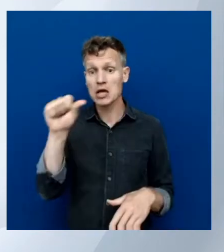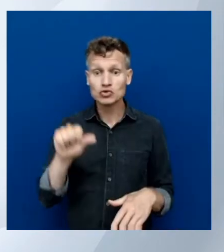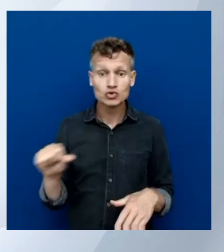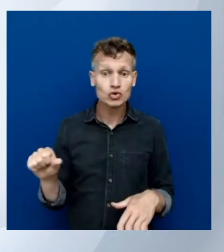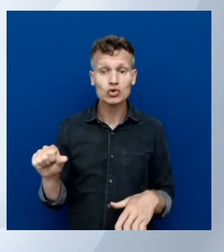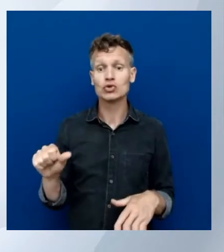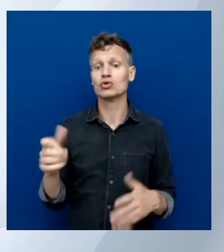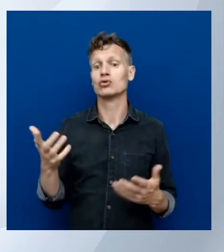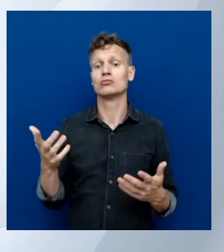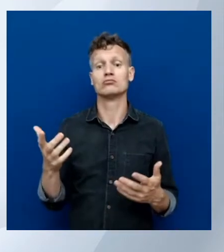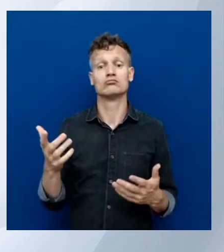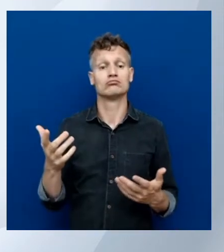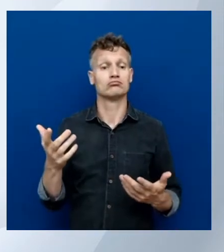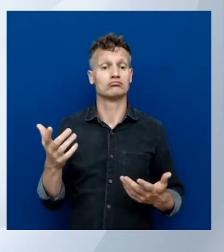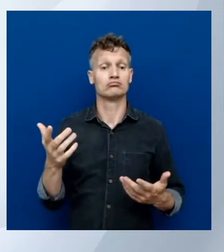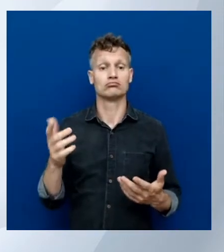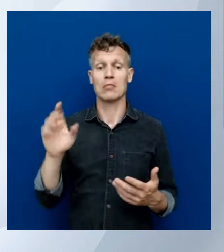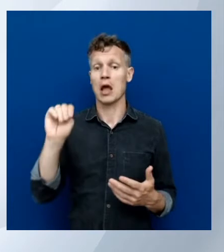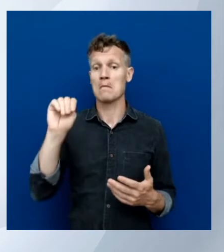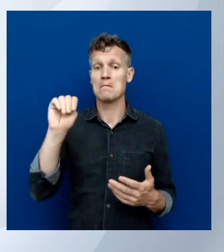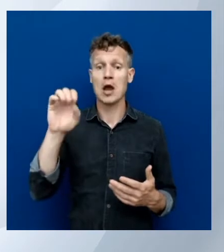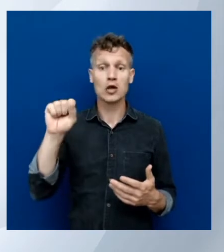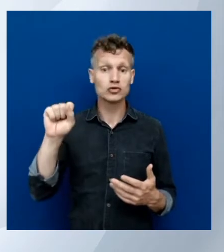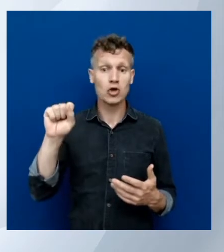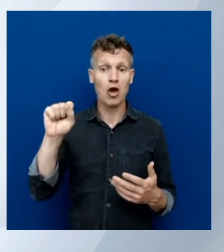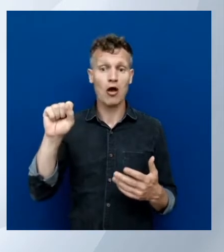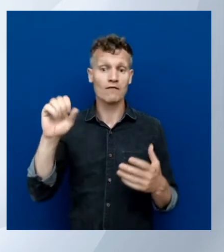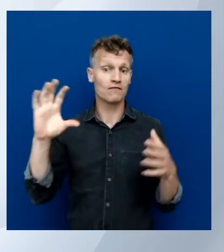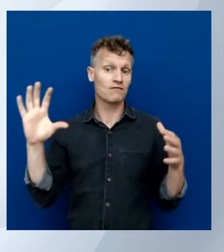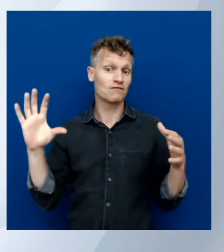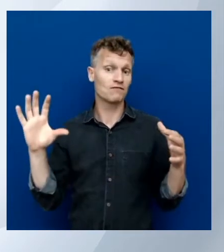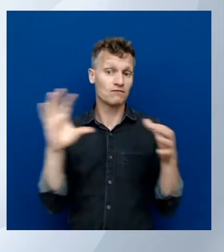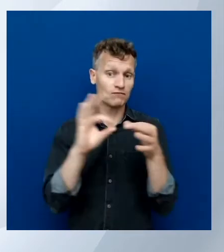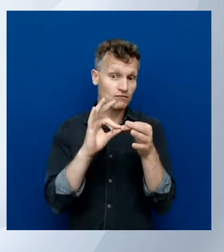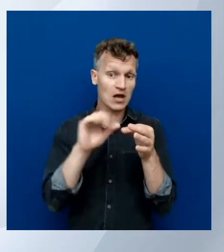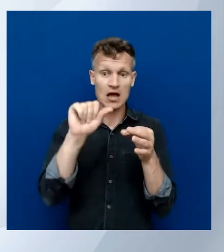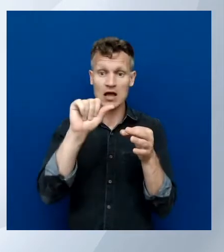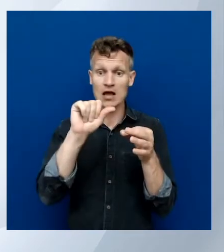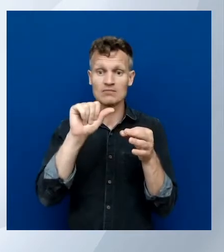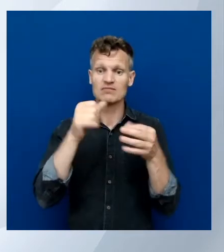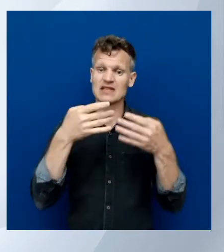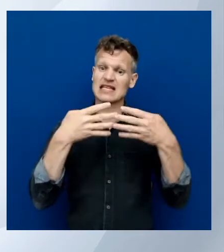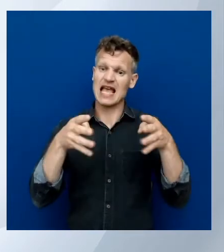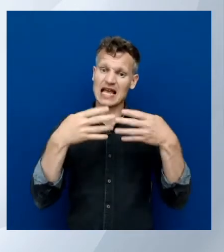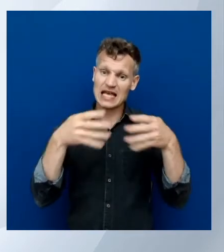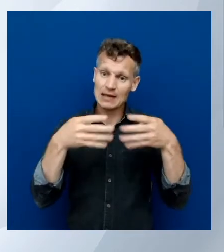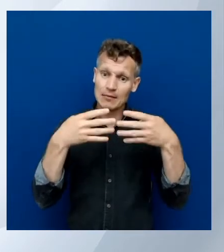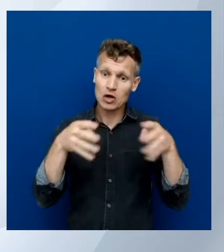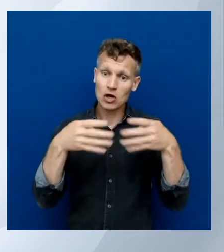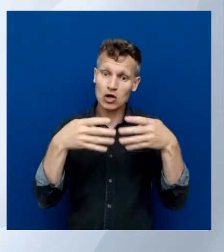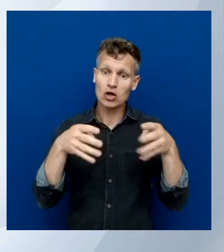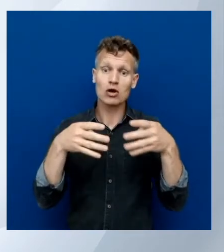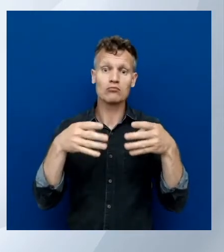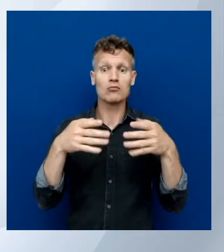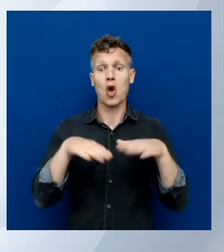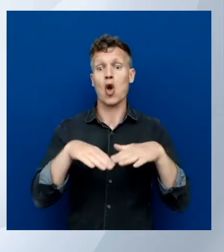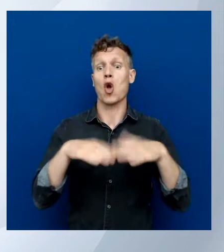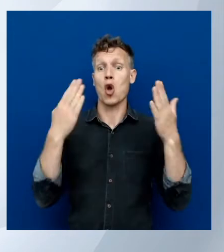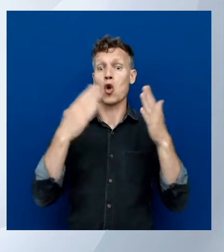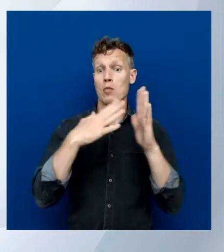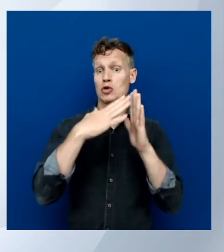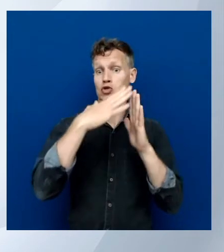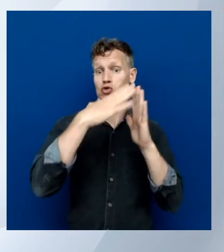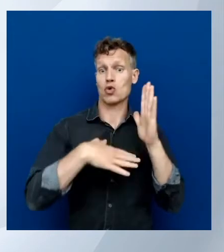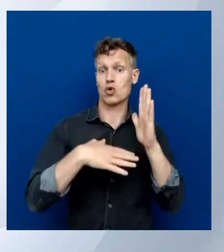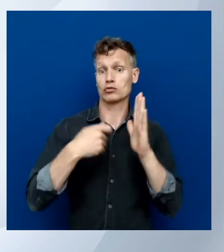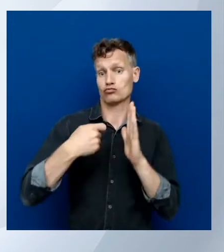contributing to Gatekeeper as open source project, which is awesome. But you can take this,